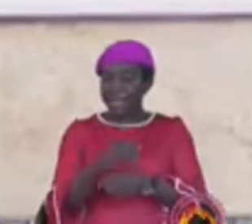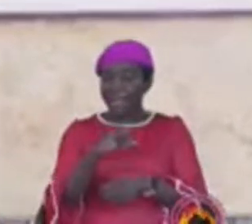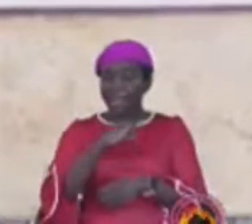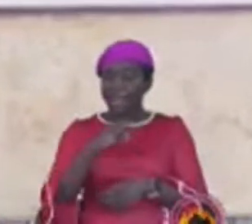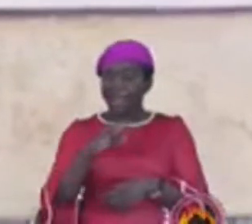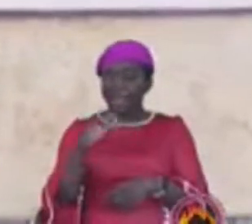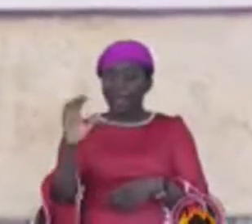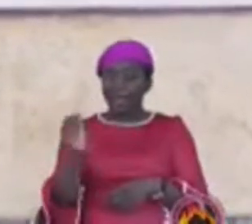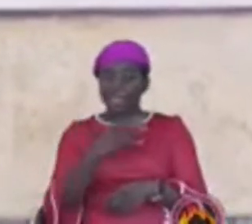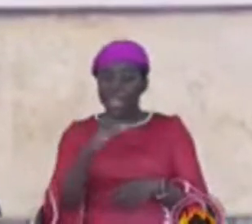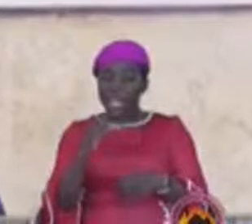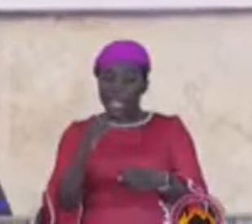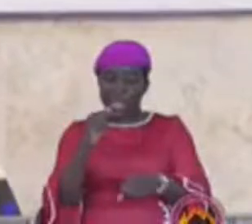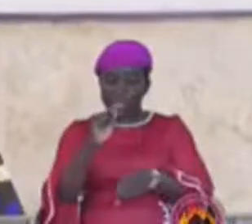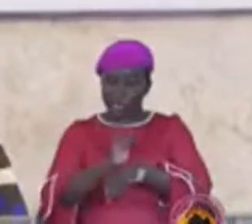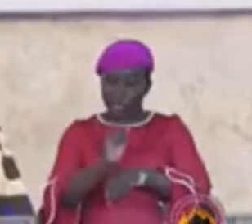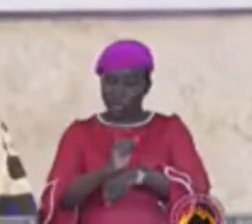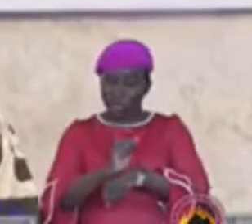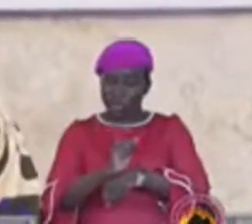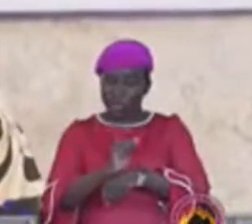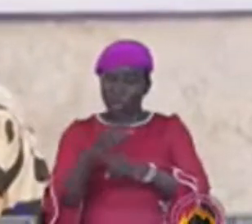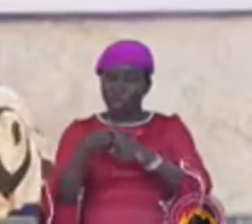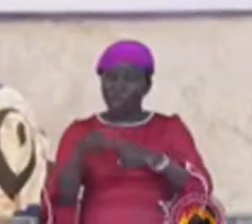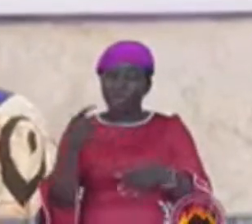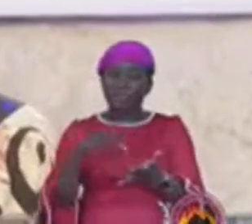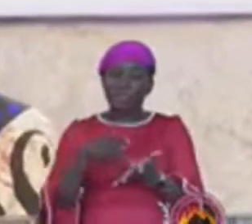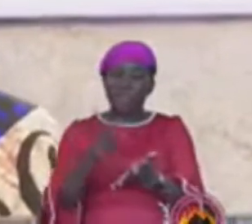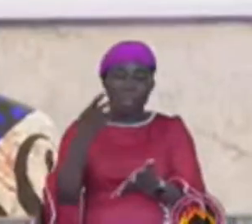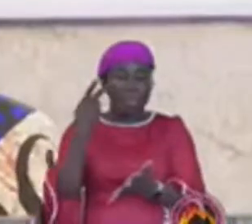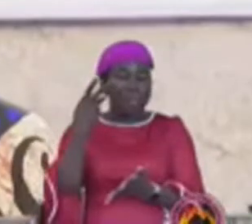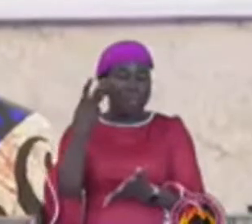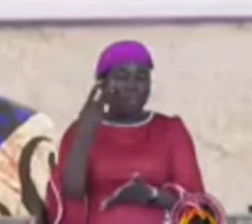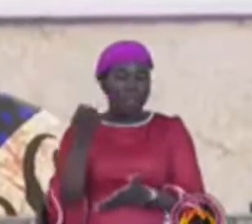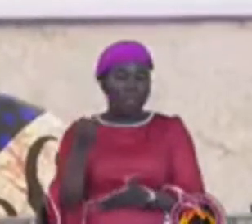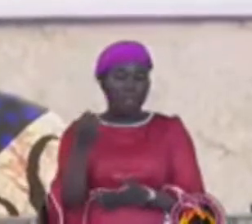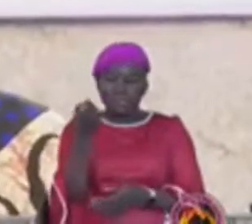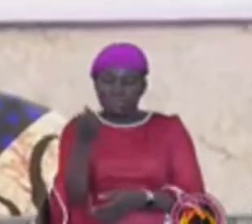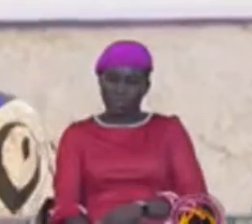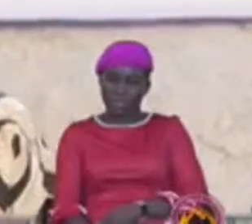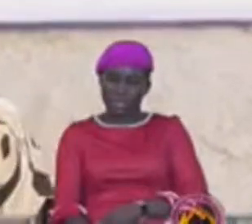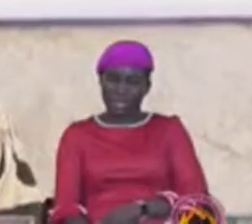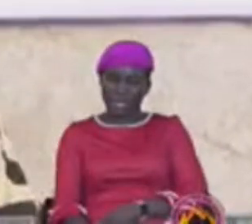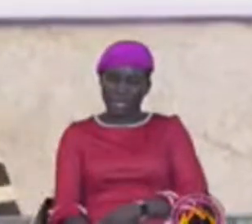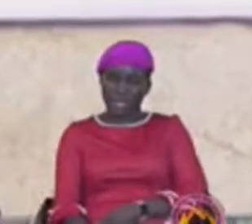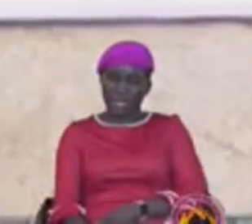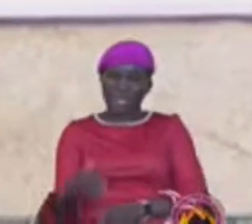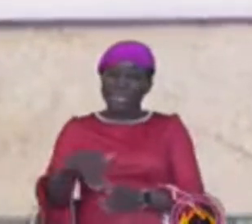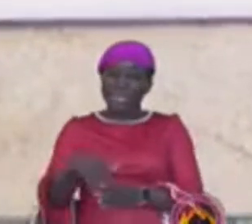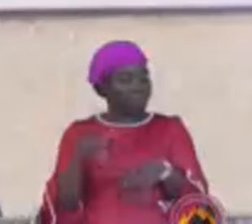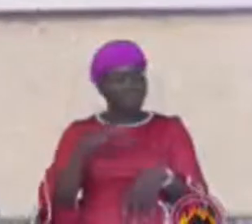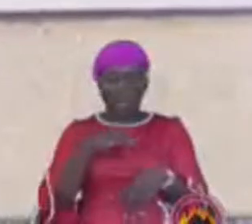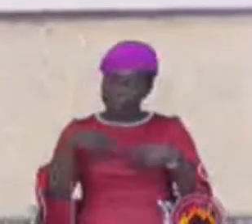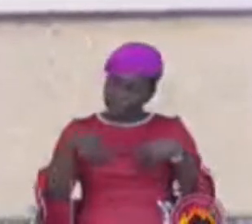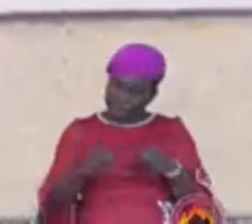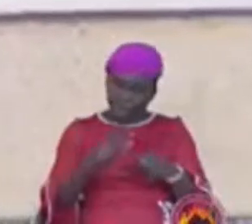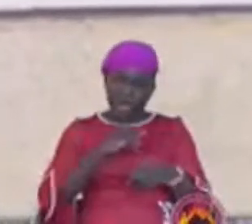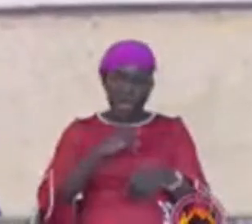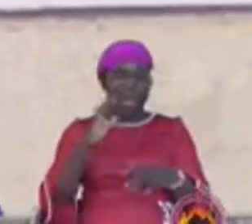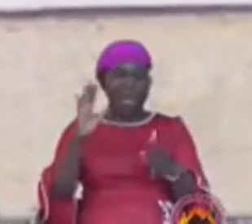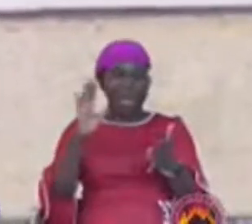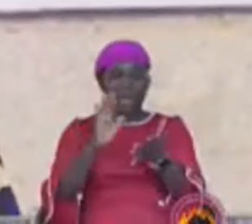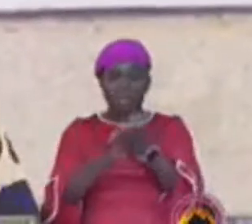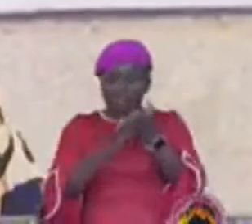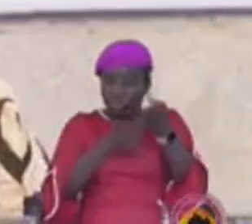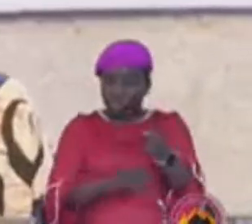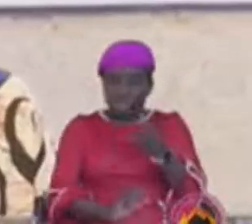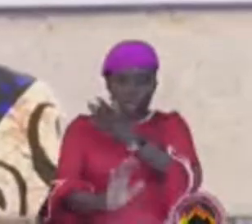decided to take it. After then, February, when I collected my January salary, it was tough for me to pay my food from me, from left and